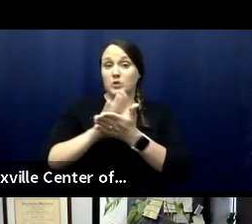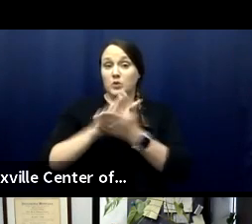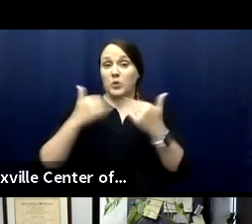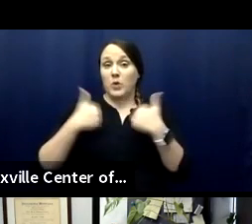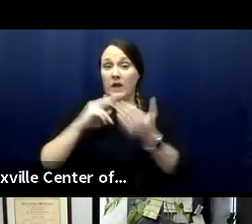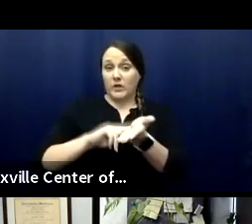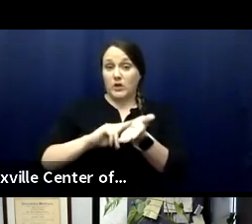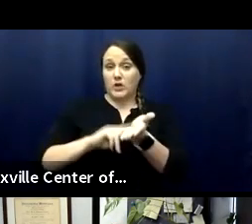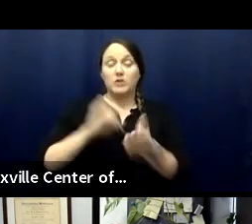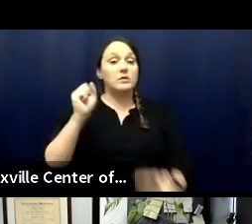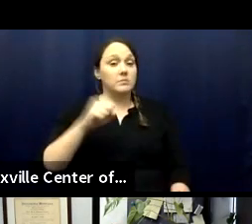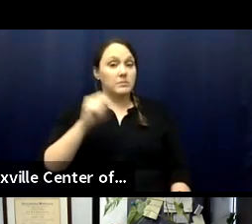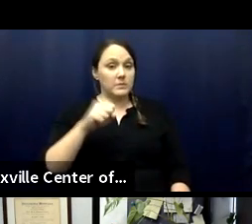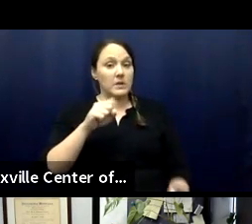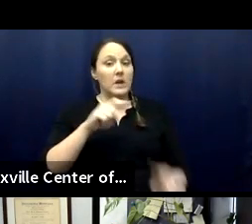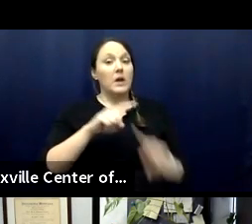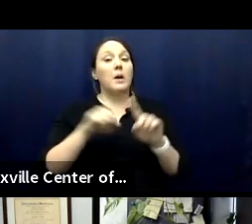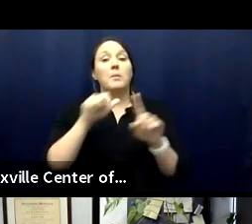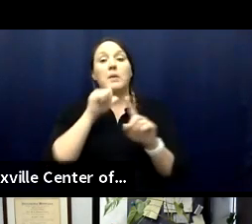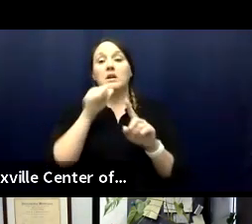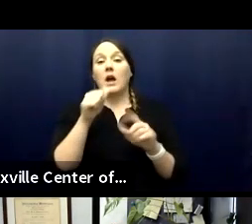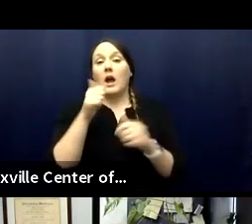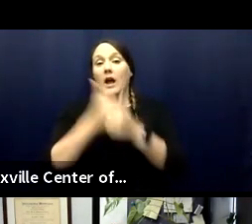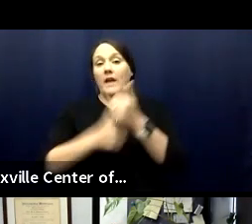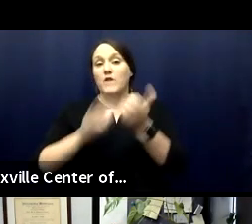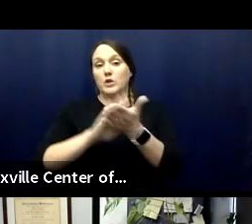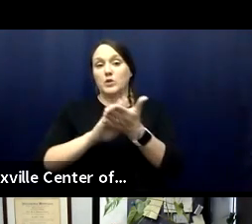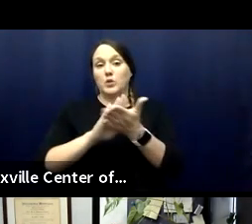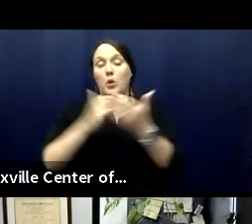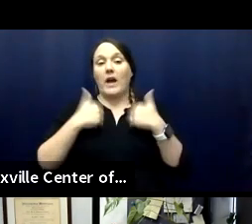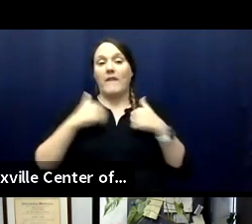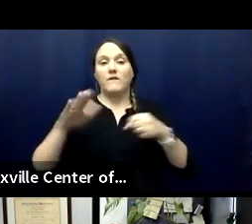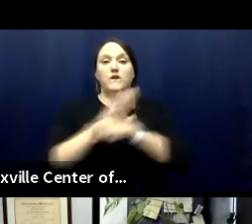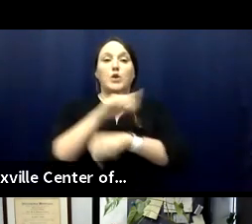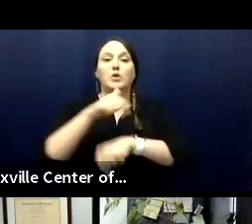nurse, but not every school has a full-time nurse. Now we have